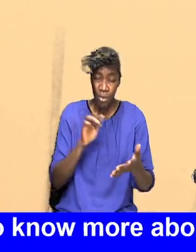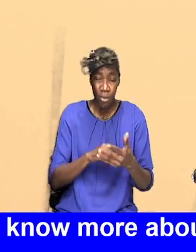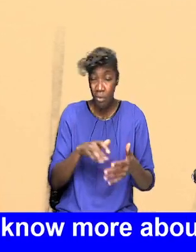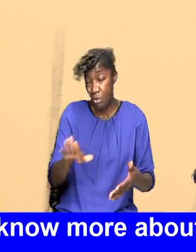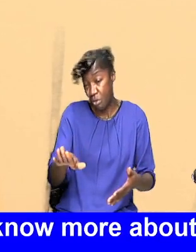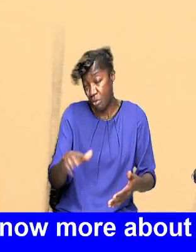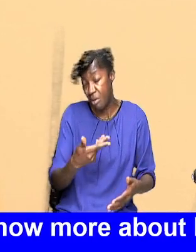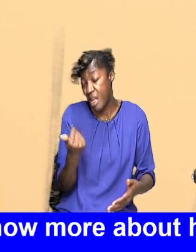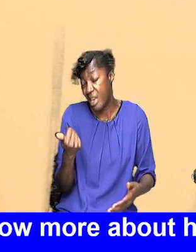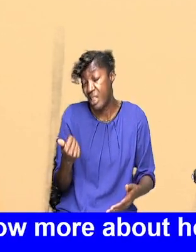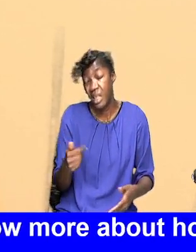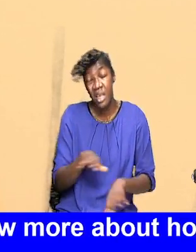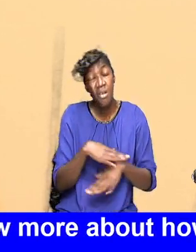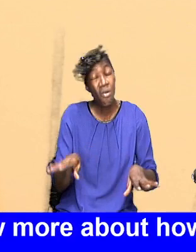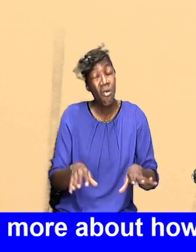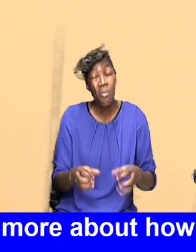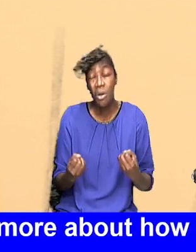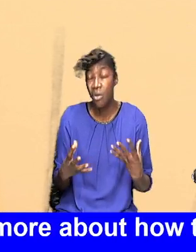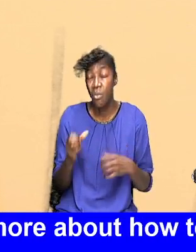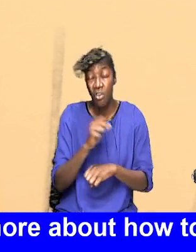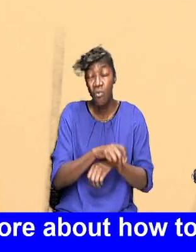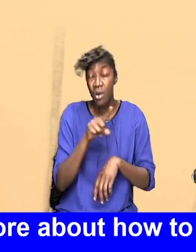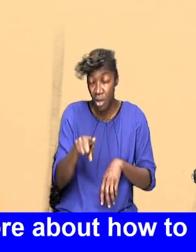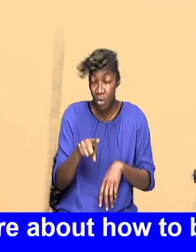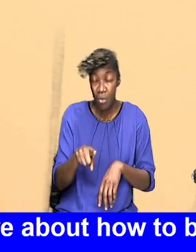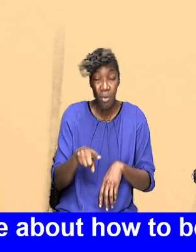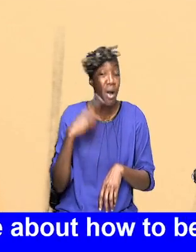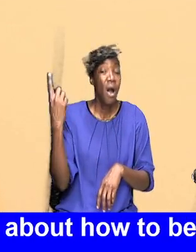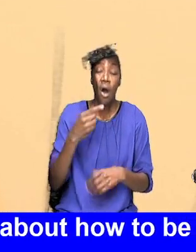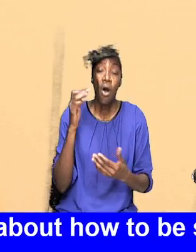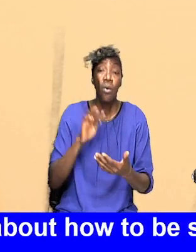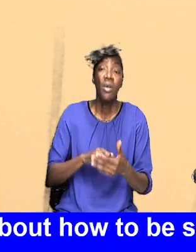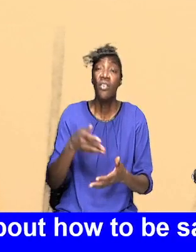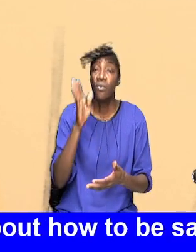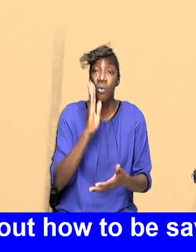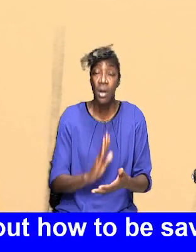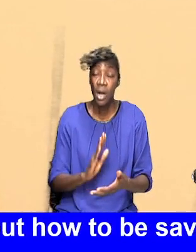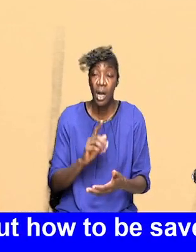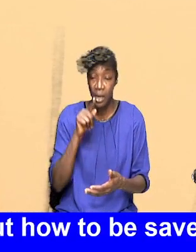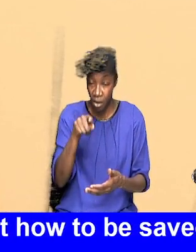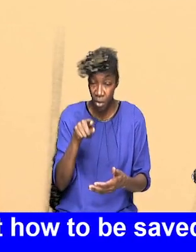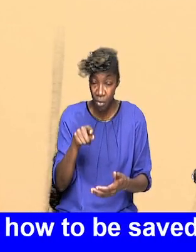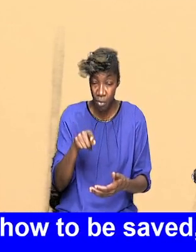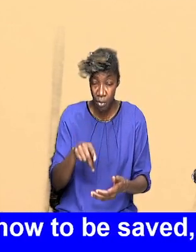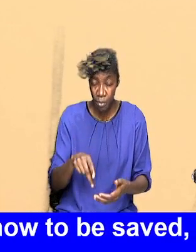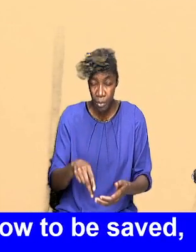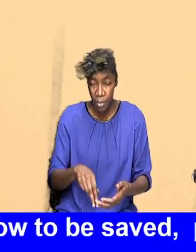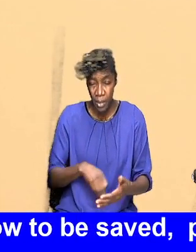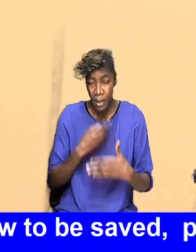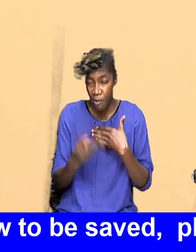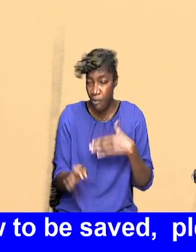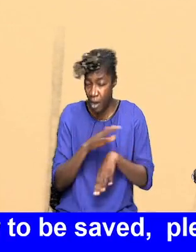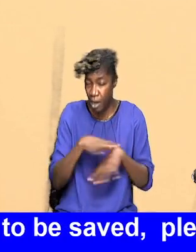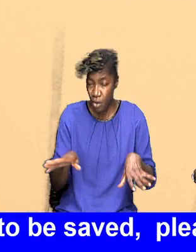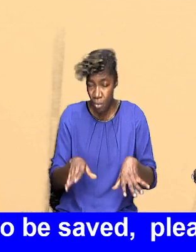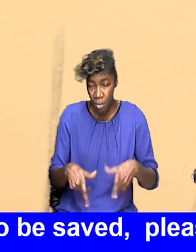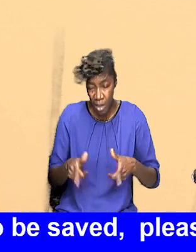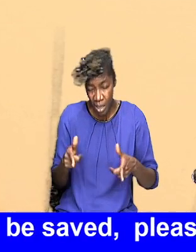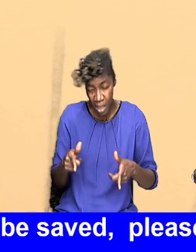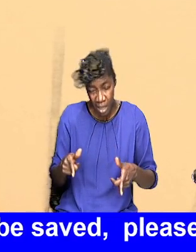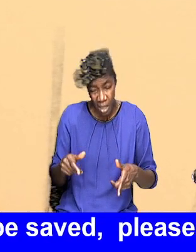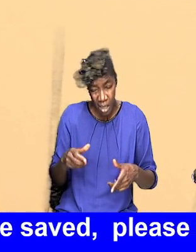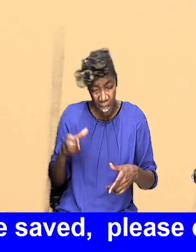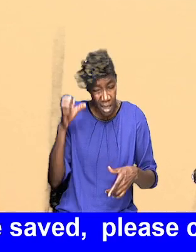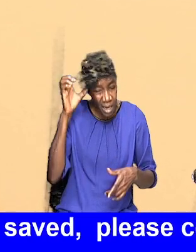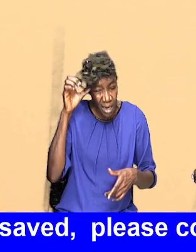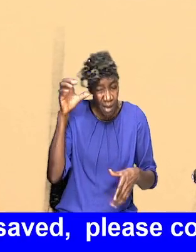know, no matter how much work you do, we are always going to be indebted to him. And if you had failed, don't let the devil hold you down in guilt.